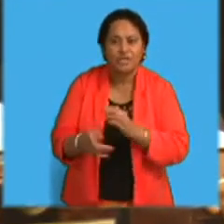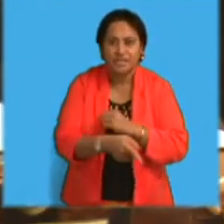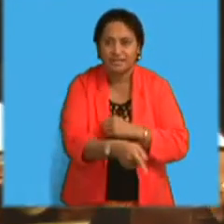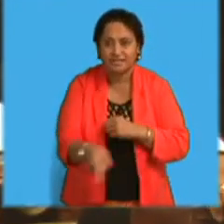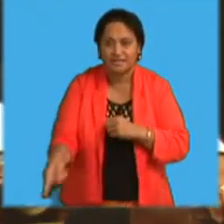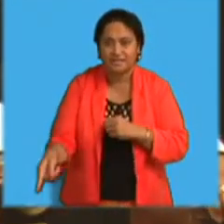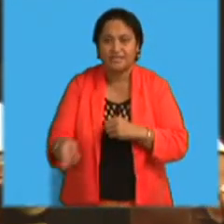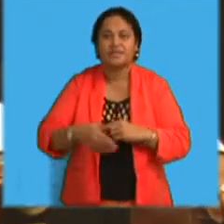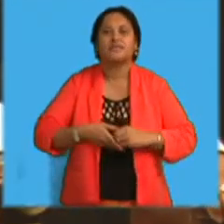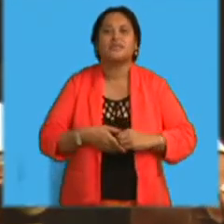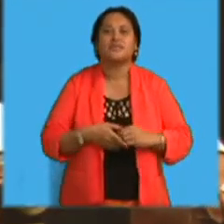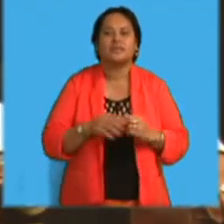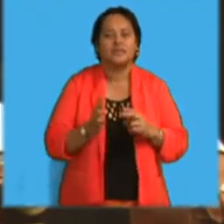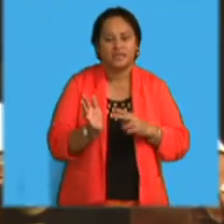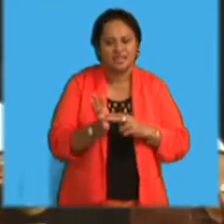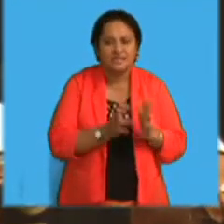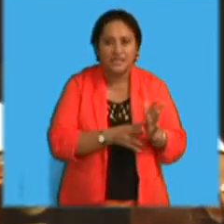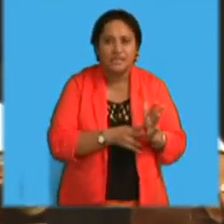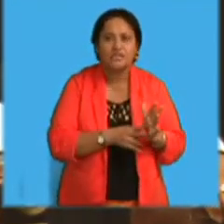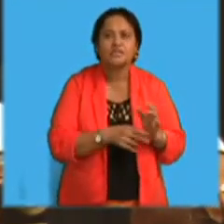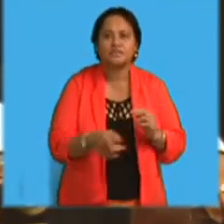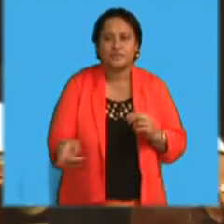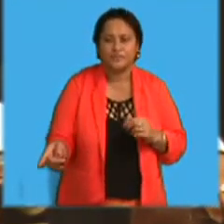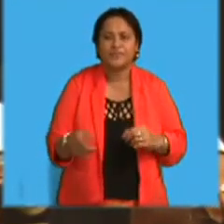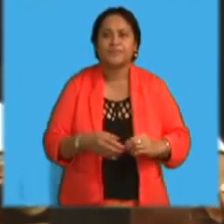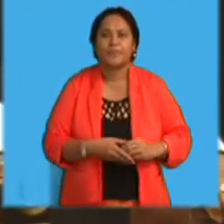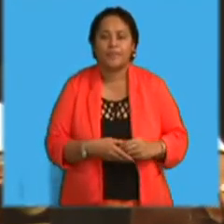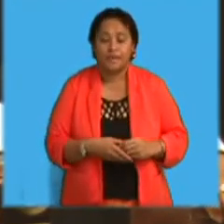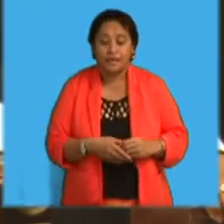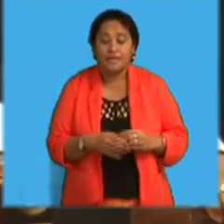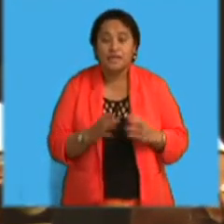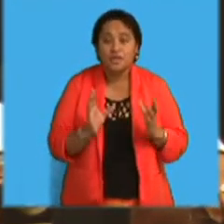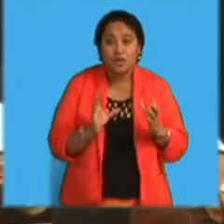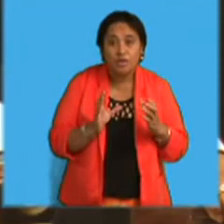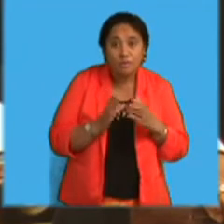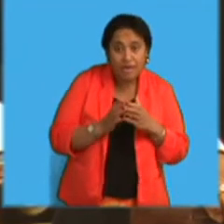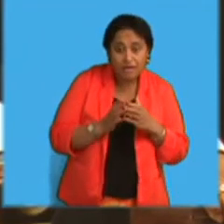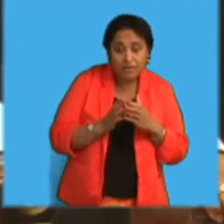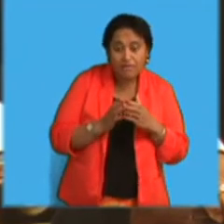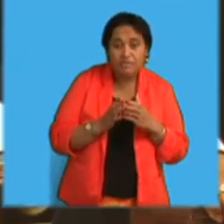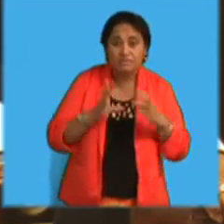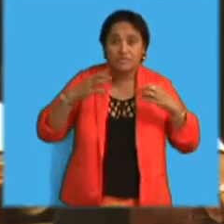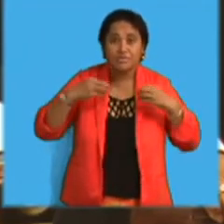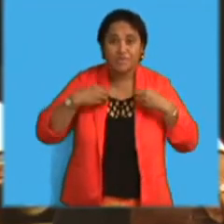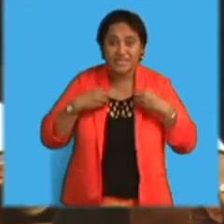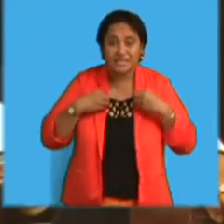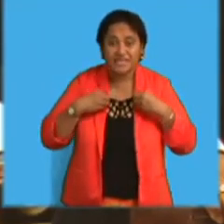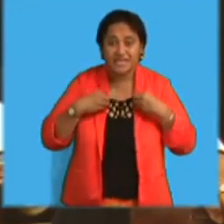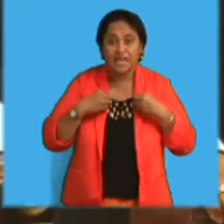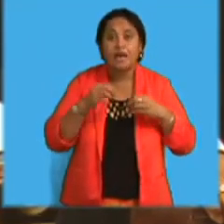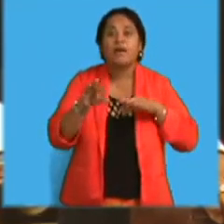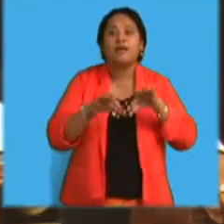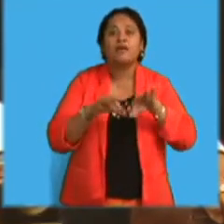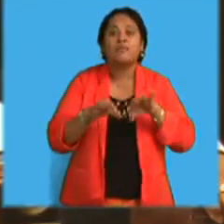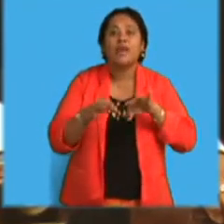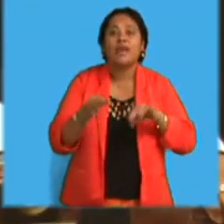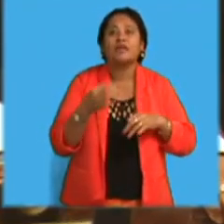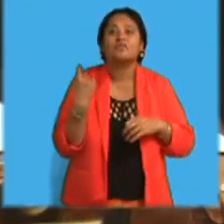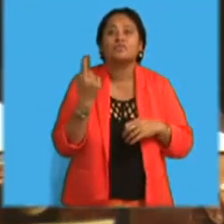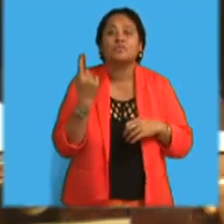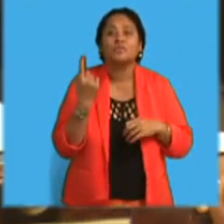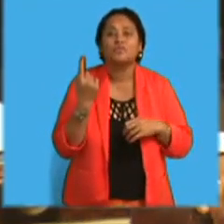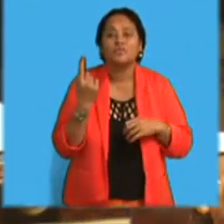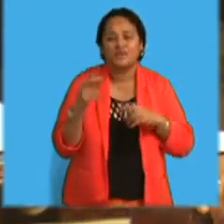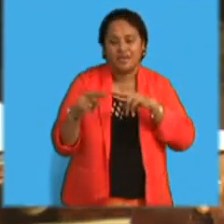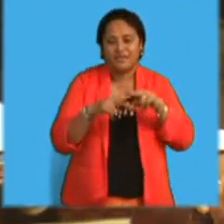I must say, the Micro and Small Business Grant is the initiative of the Fiji First government, which was part